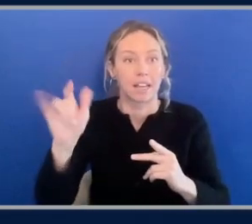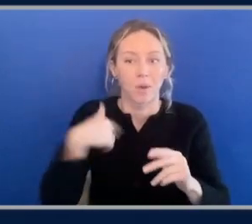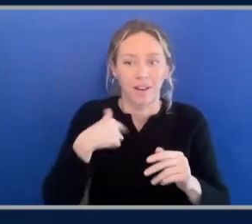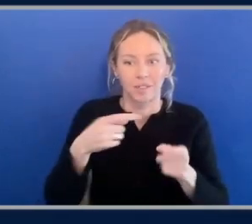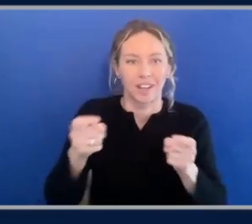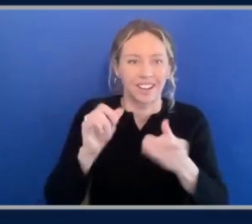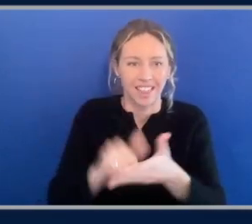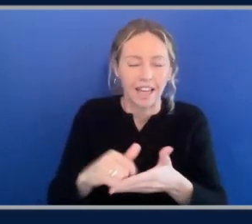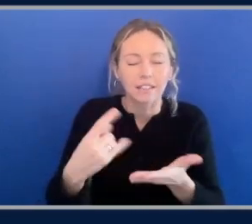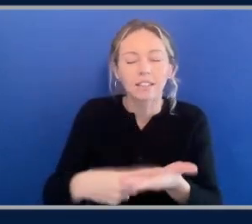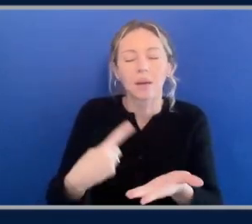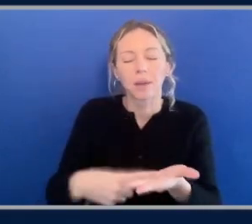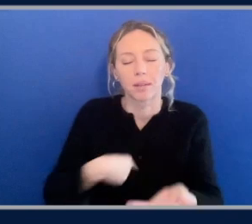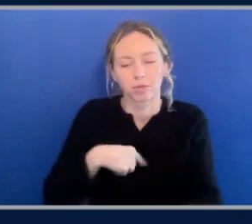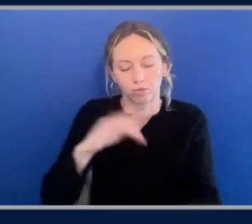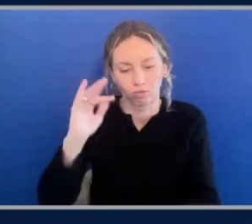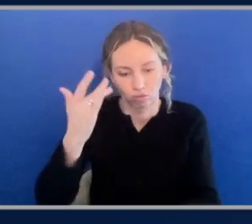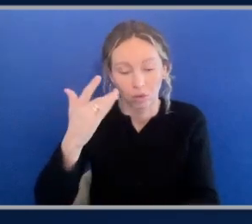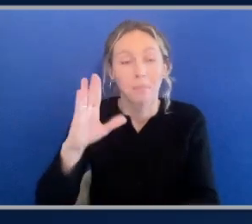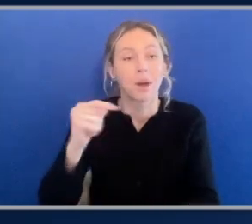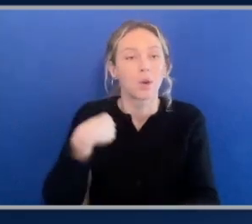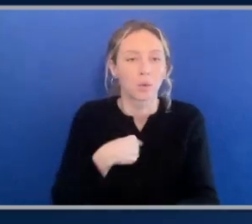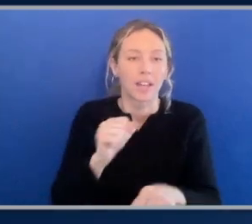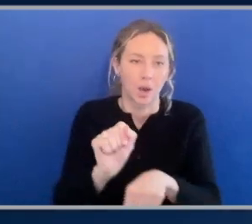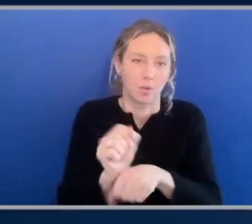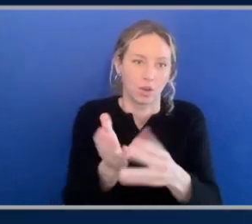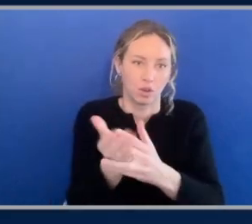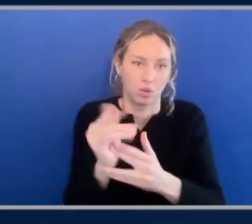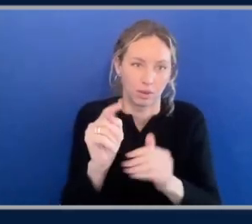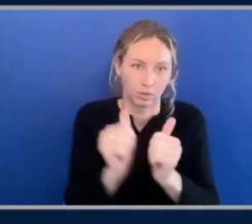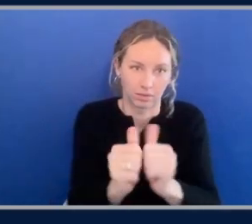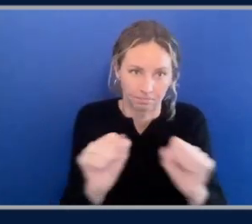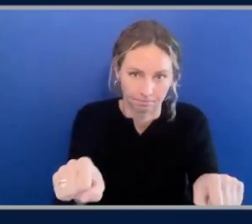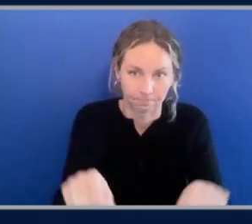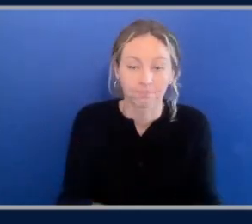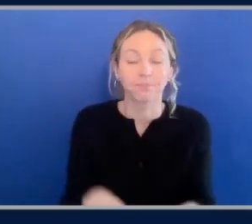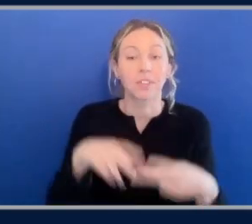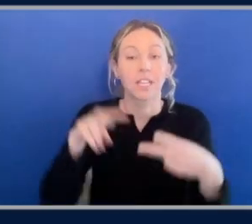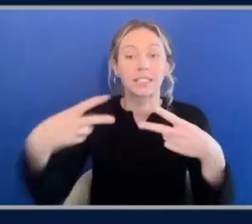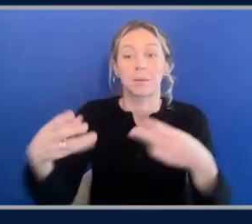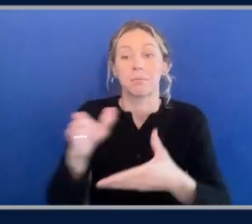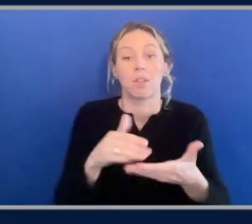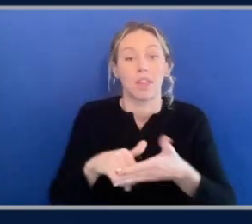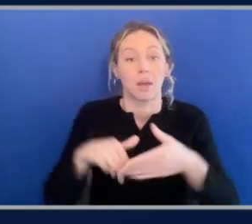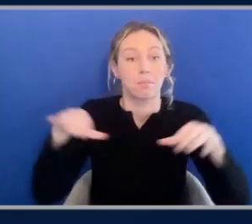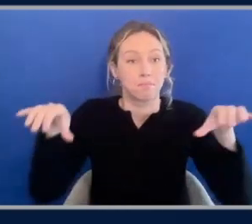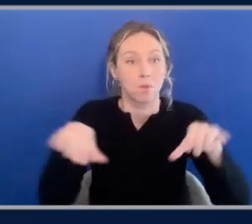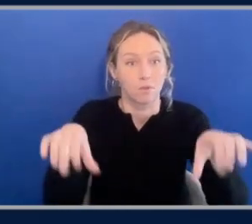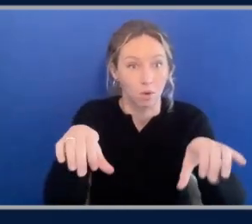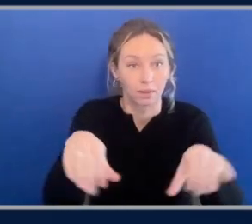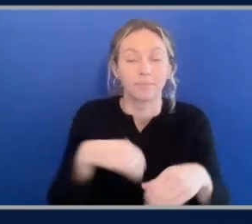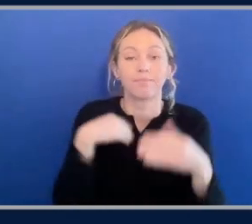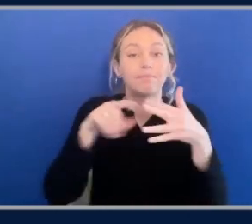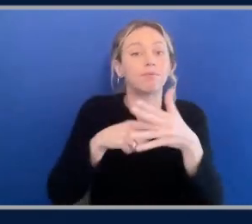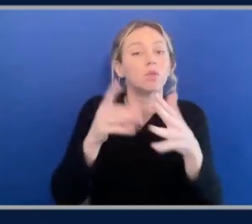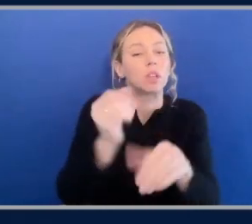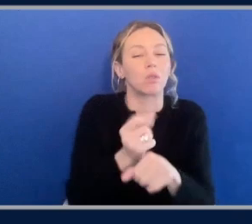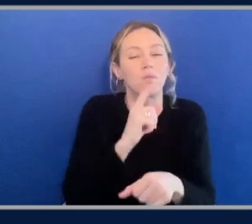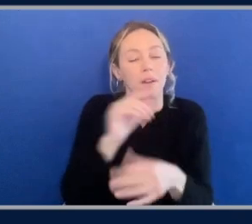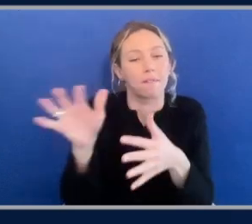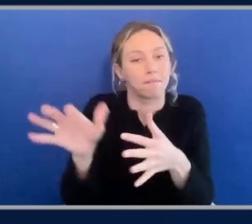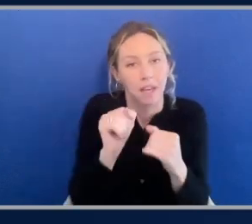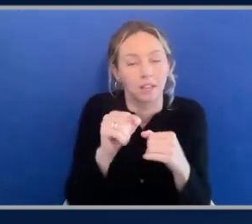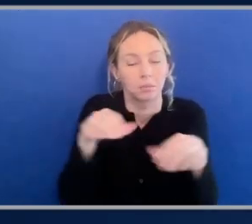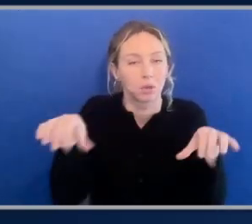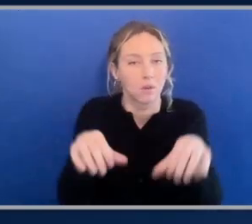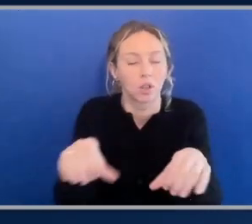but chat, let me tell you, we can work through it together. The second thing is the performance, right? Right out of the gate, you're getting really, really fast performance. It's a low-level